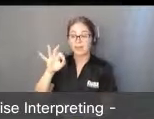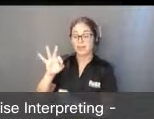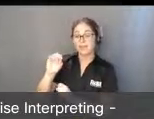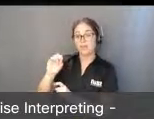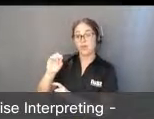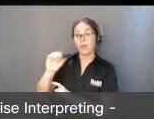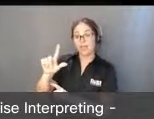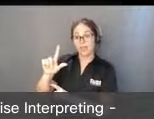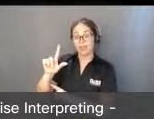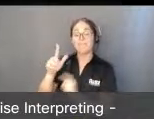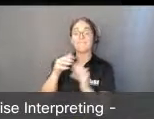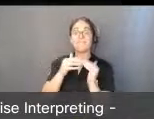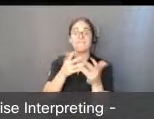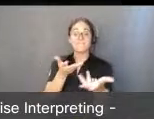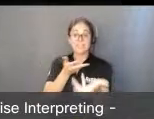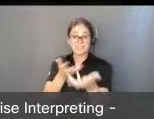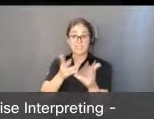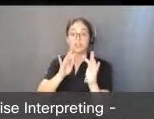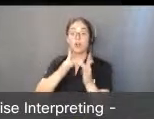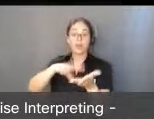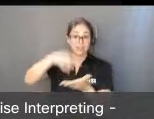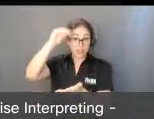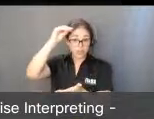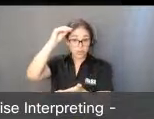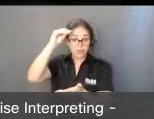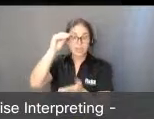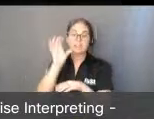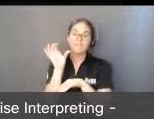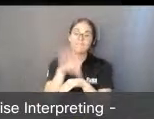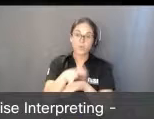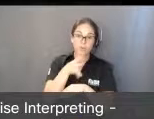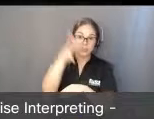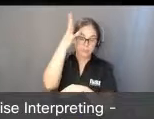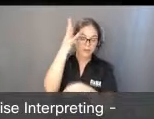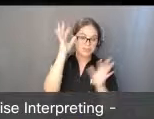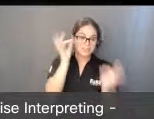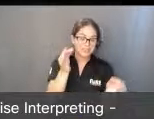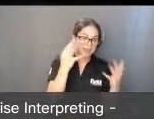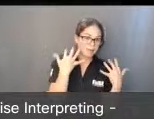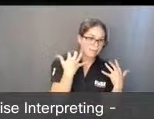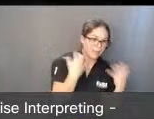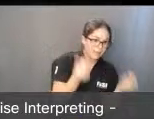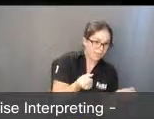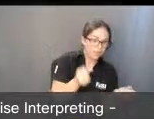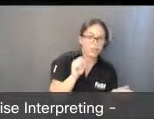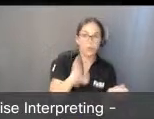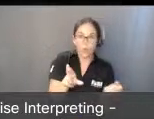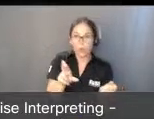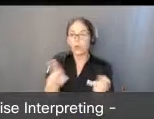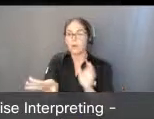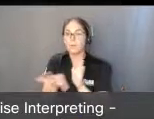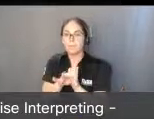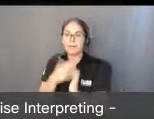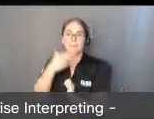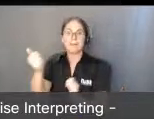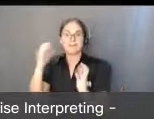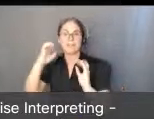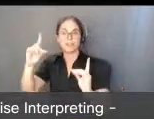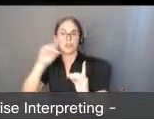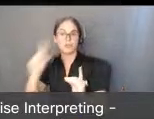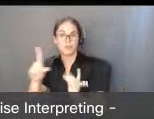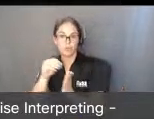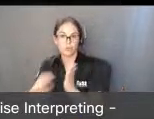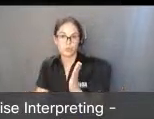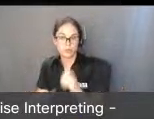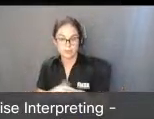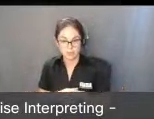Facilitated Online Learning, as it is forcing parents to choose between health and their desire and right to have the best education for their children. These